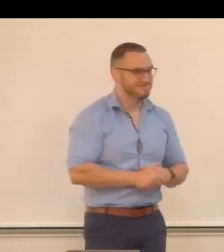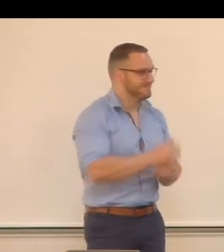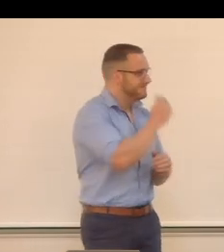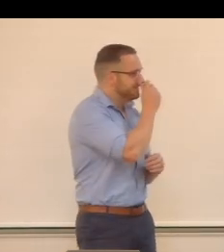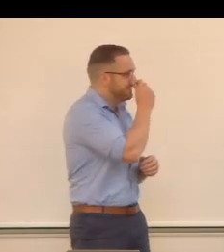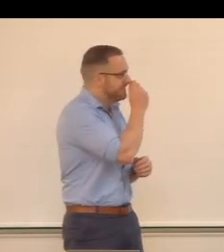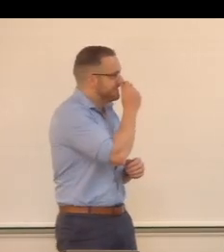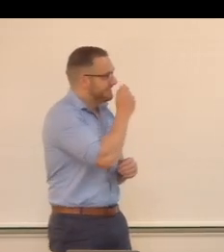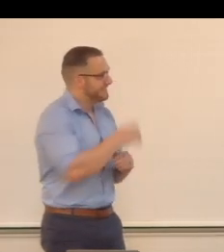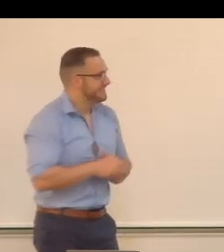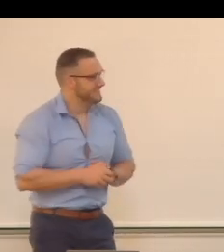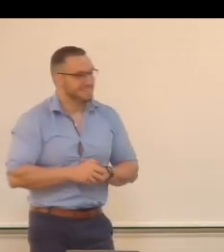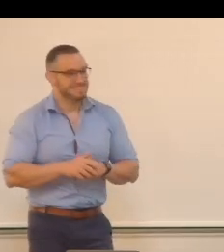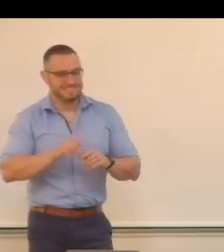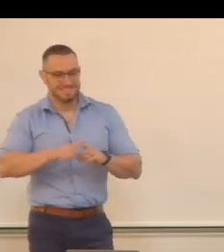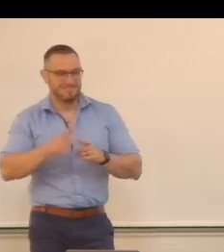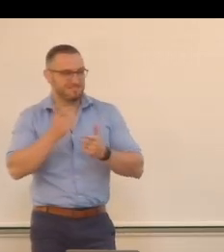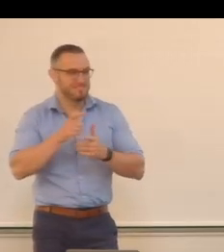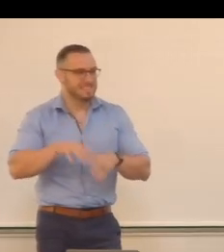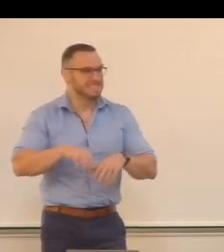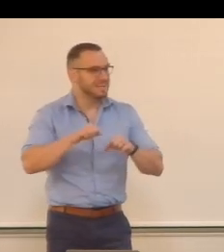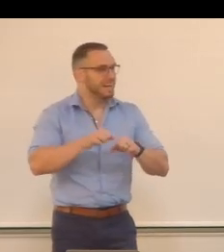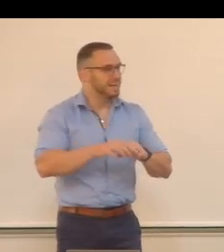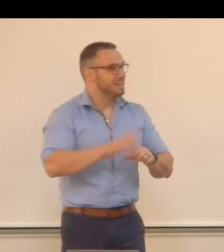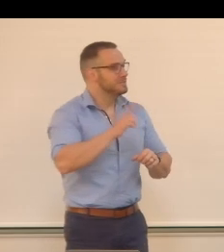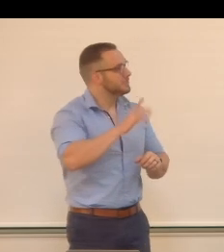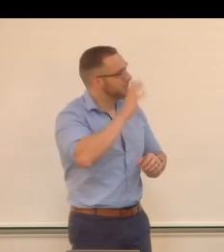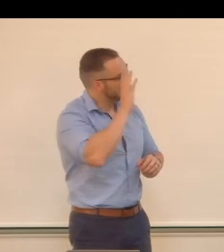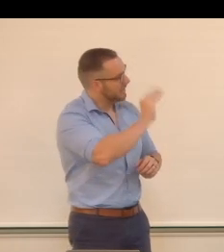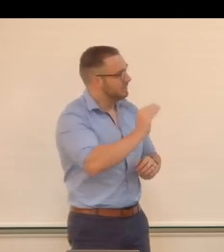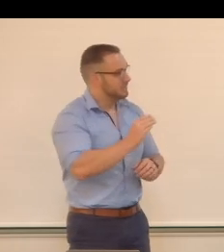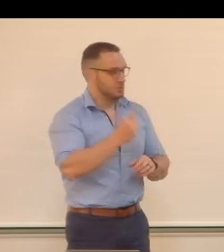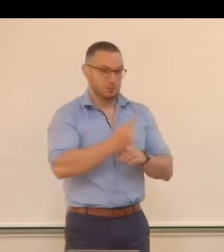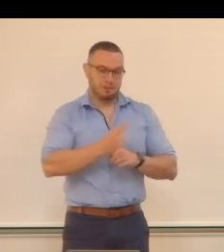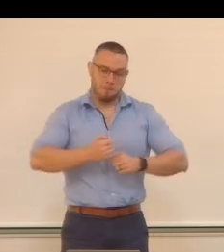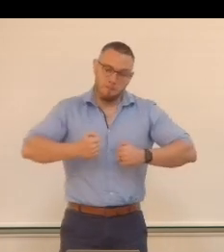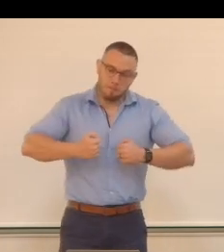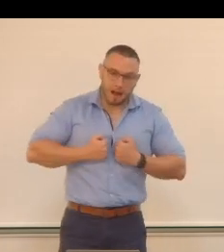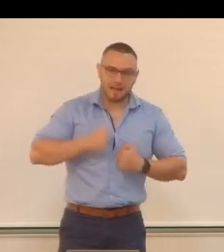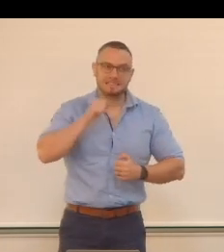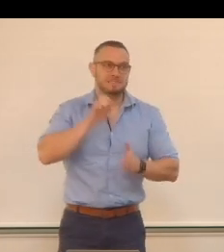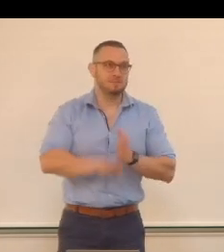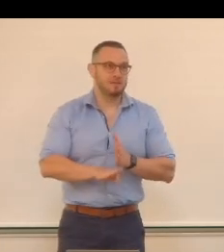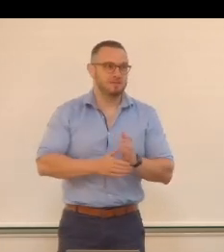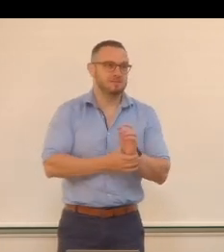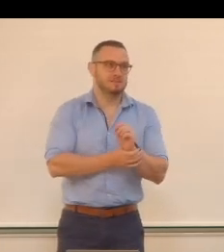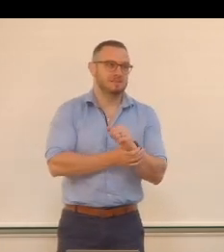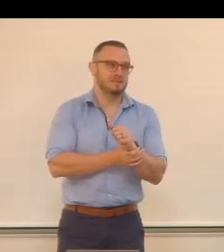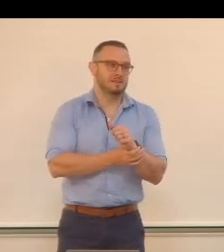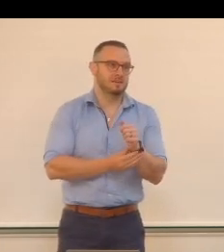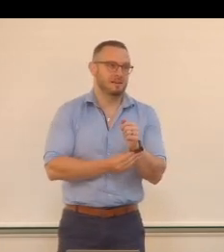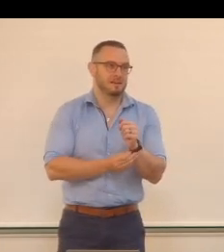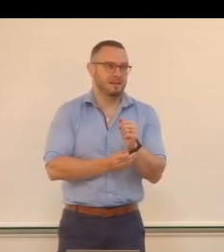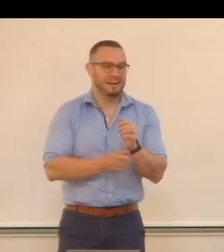So kind of a comical start. Just a note, so I am talking about my personal experience at these analogs. I